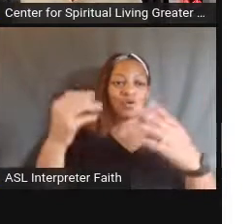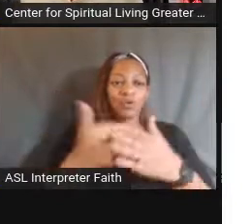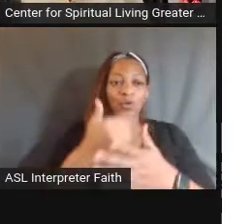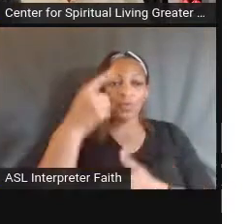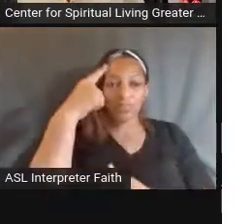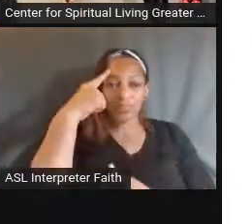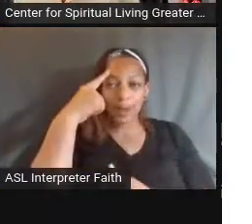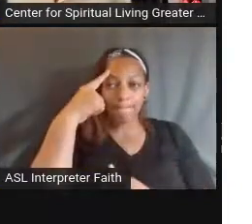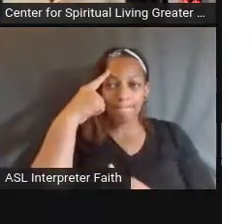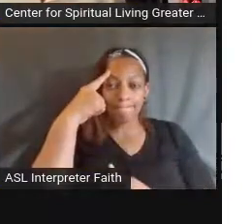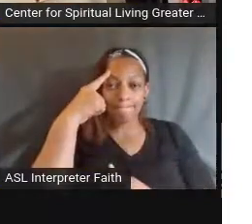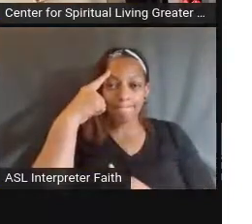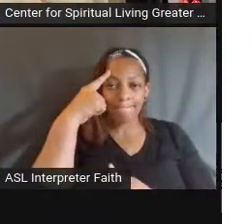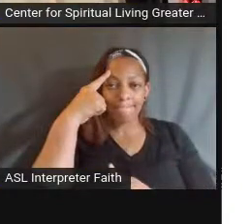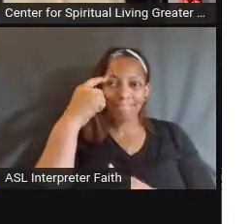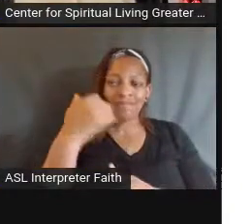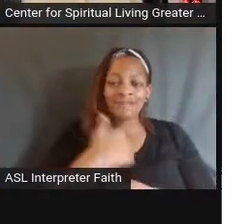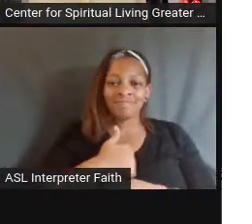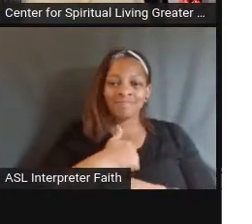lost my place, sorry,